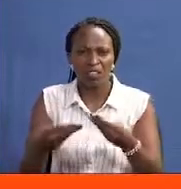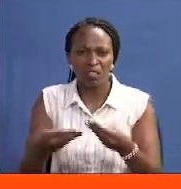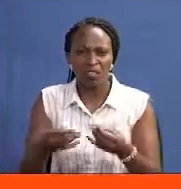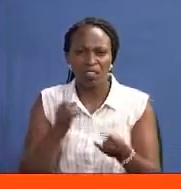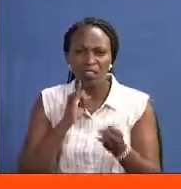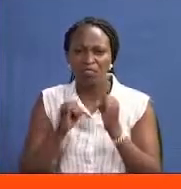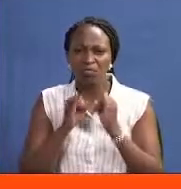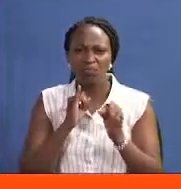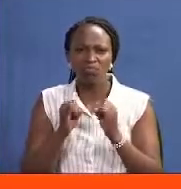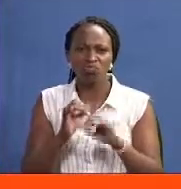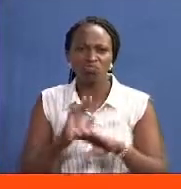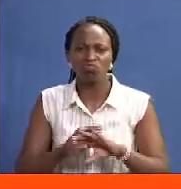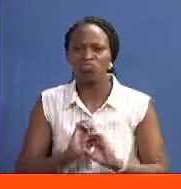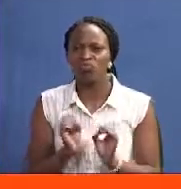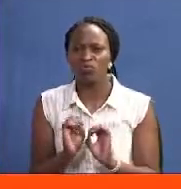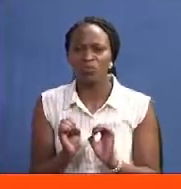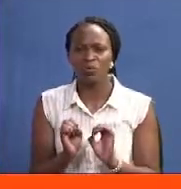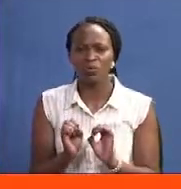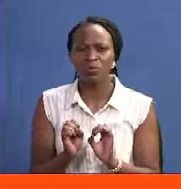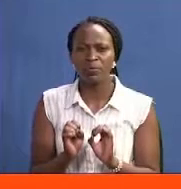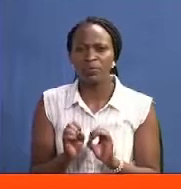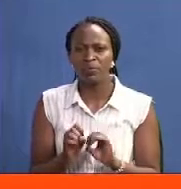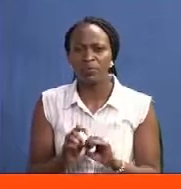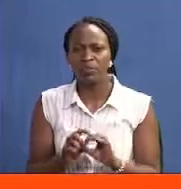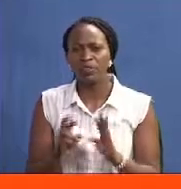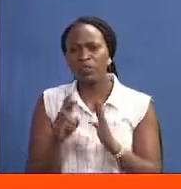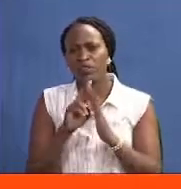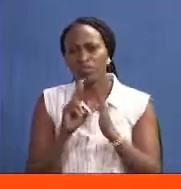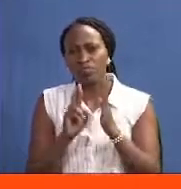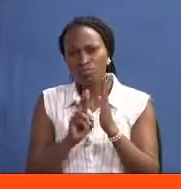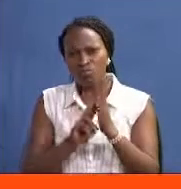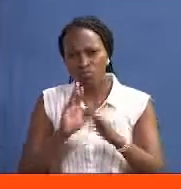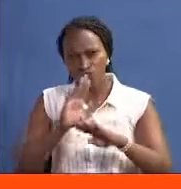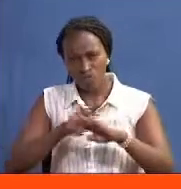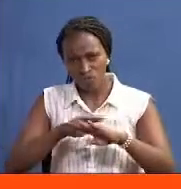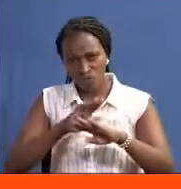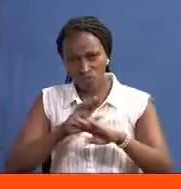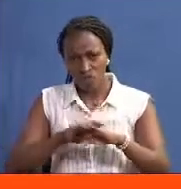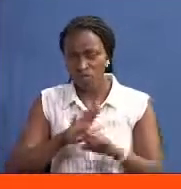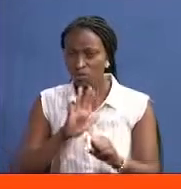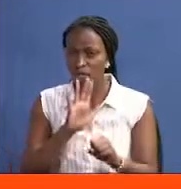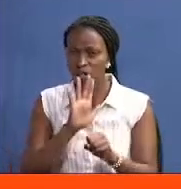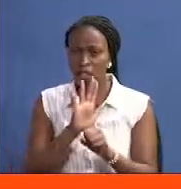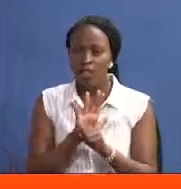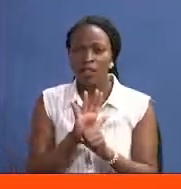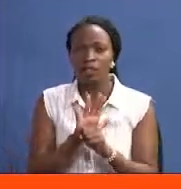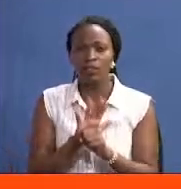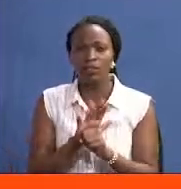So ability to regulate, regulation would be a great thing, like you're putting it, have